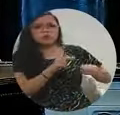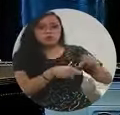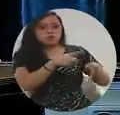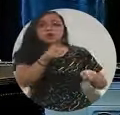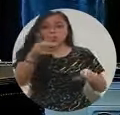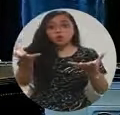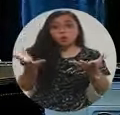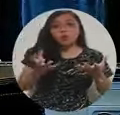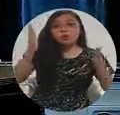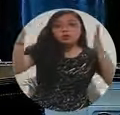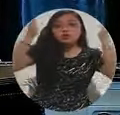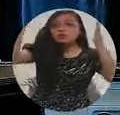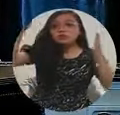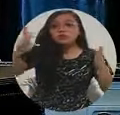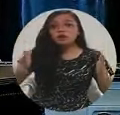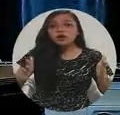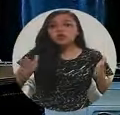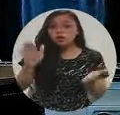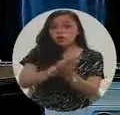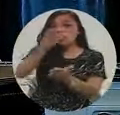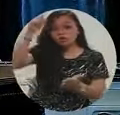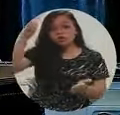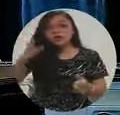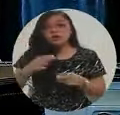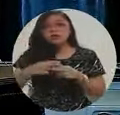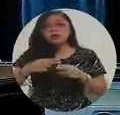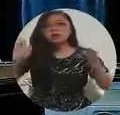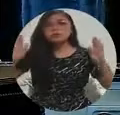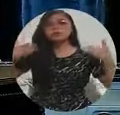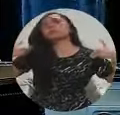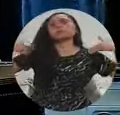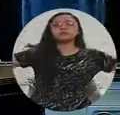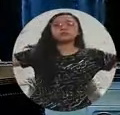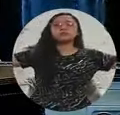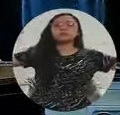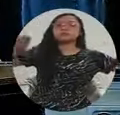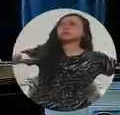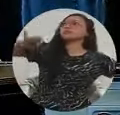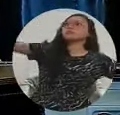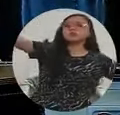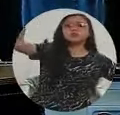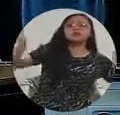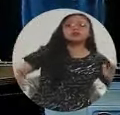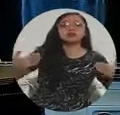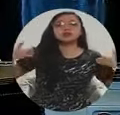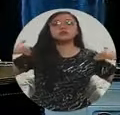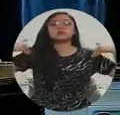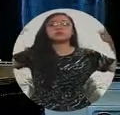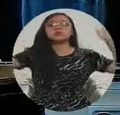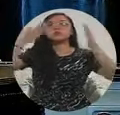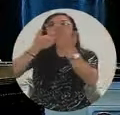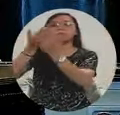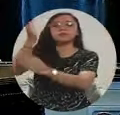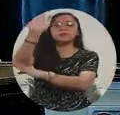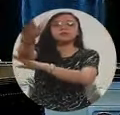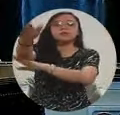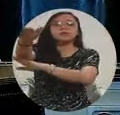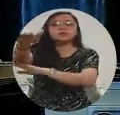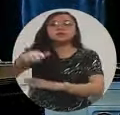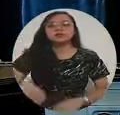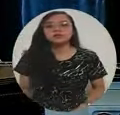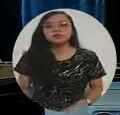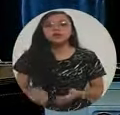If you're going to serve God, if you're going to be an honor to His name, you must present yourself as a living sacrifice. And